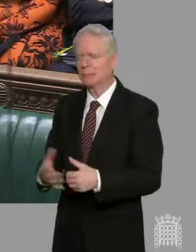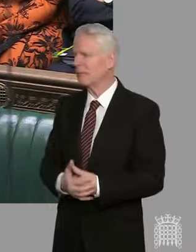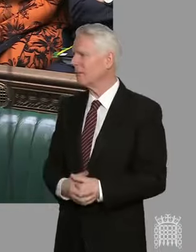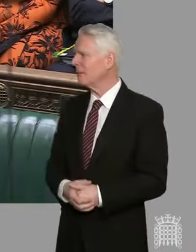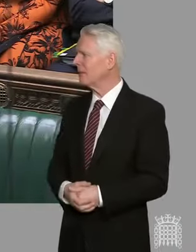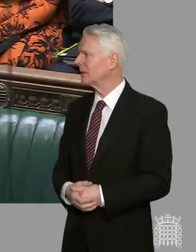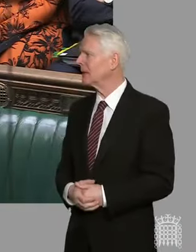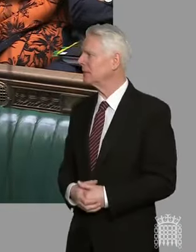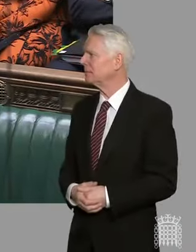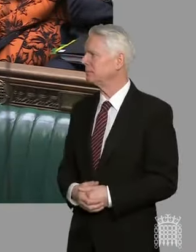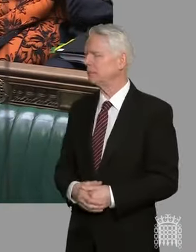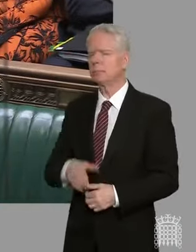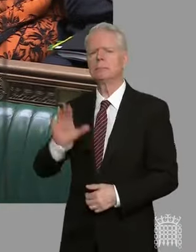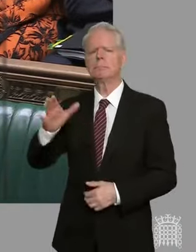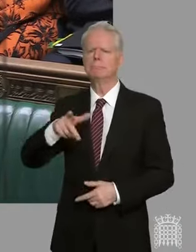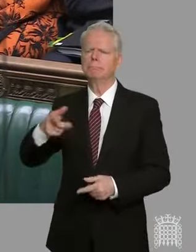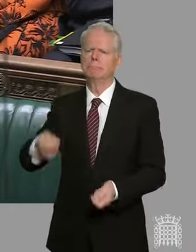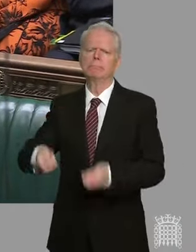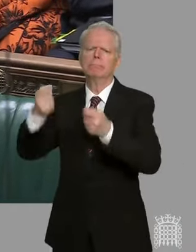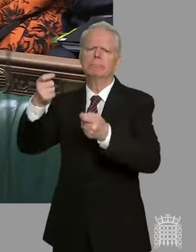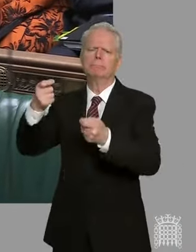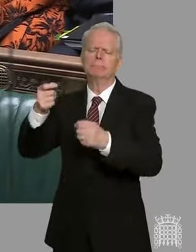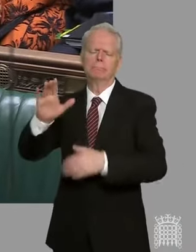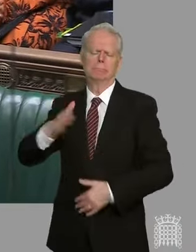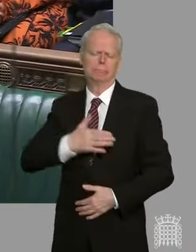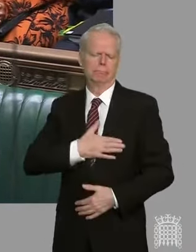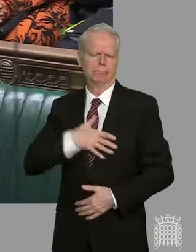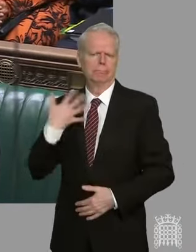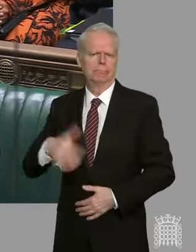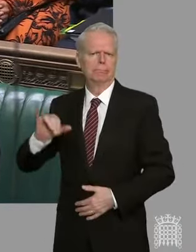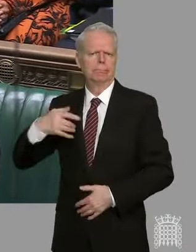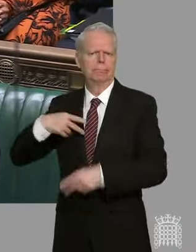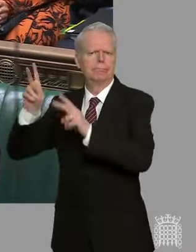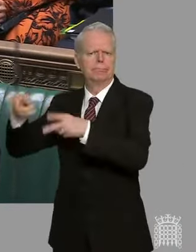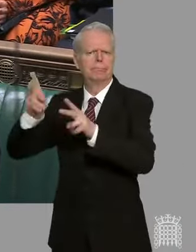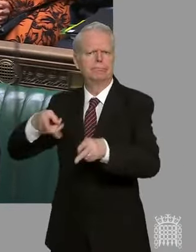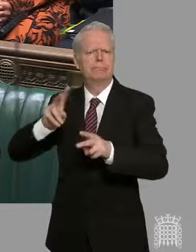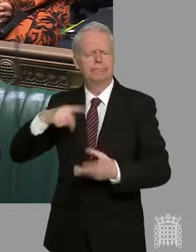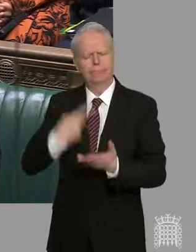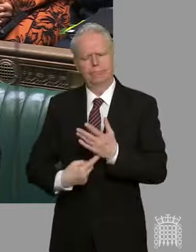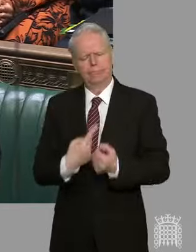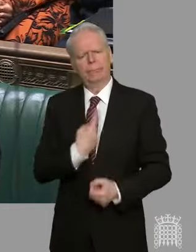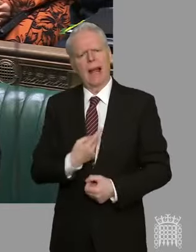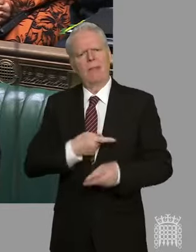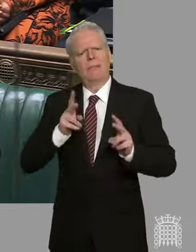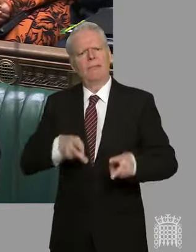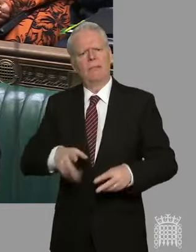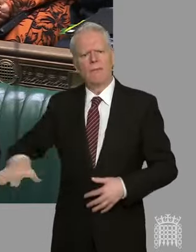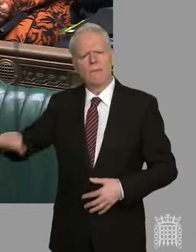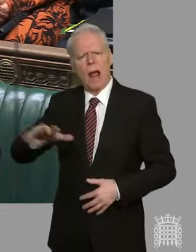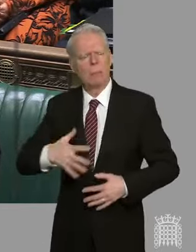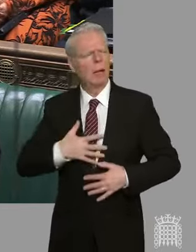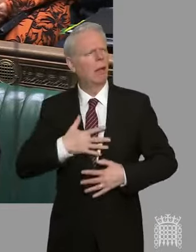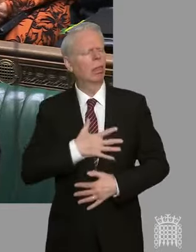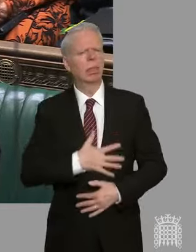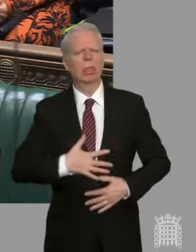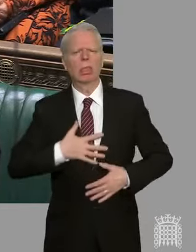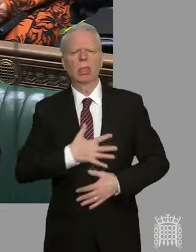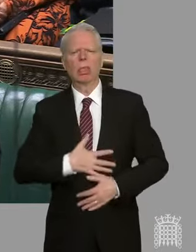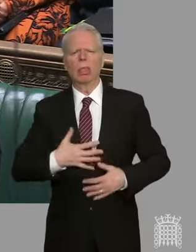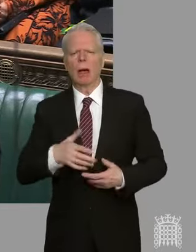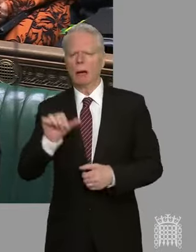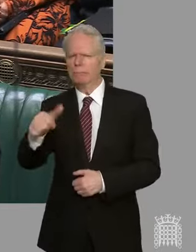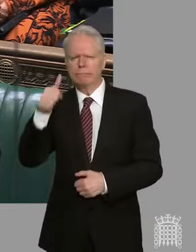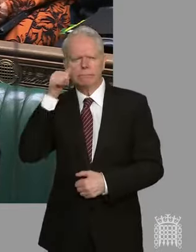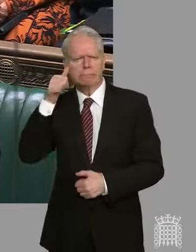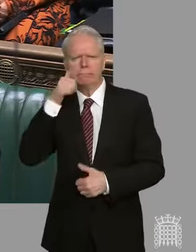Mr. Speaker, that one death by suicide is one too many, and reducing the number is a vital part of our health mission. We are